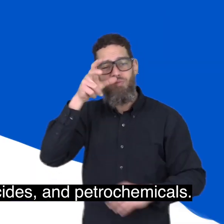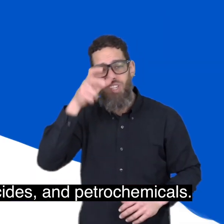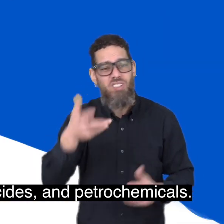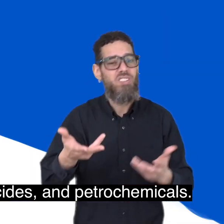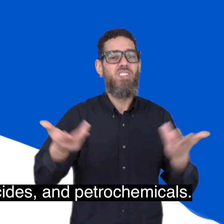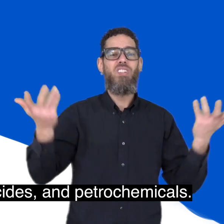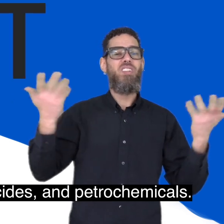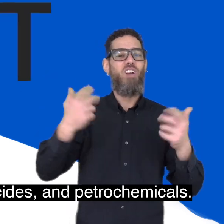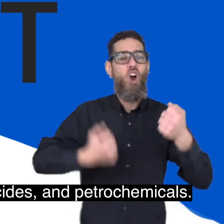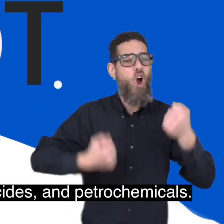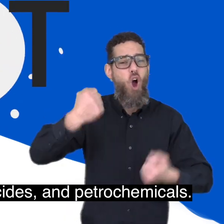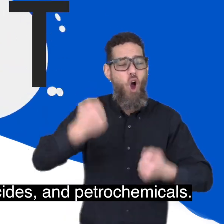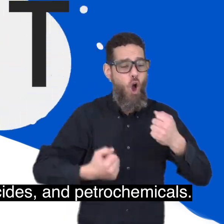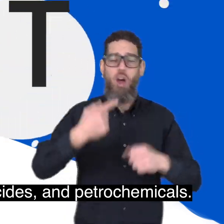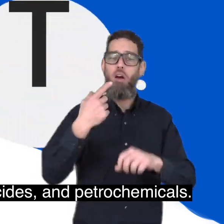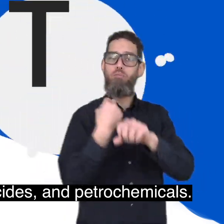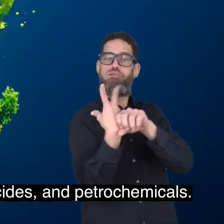This creates a snowball effect.